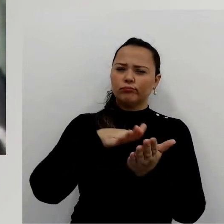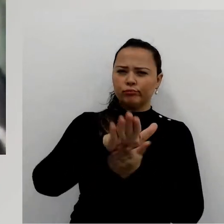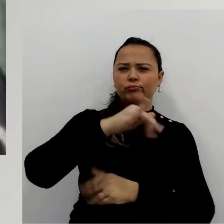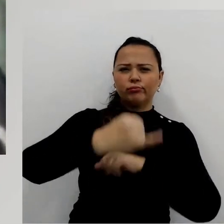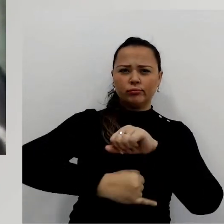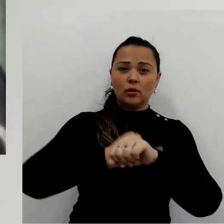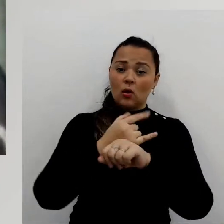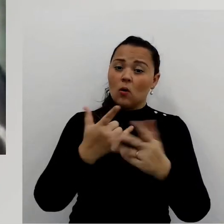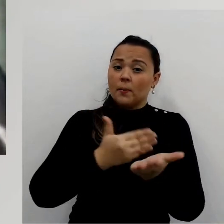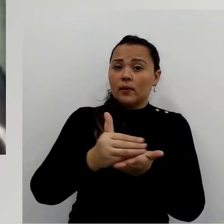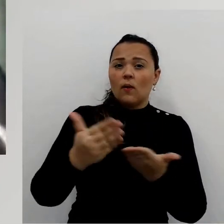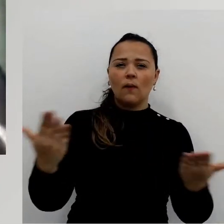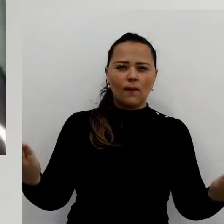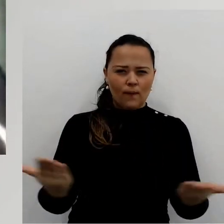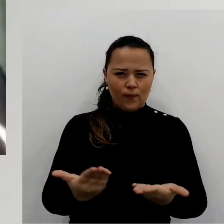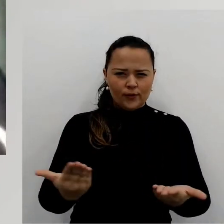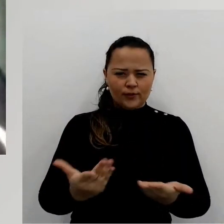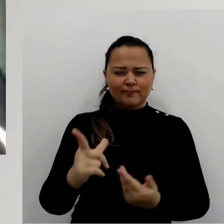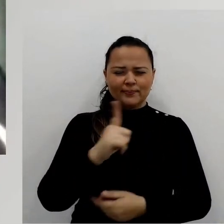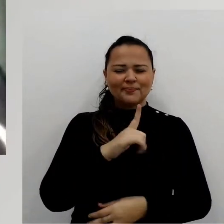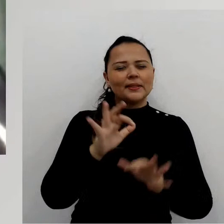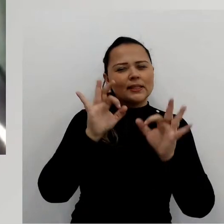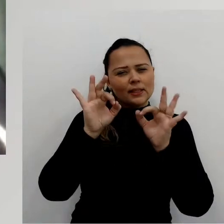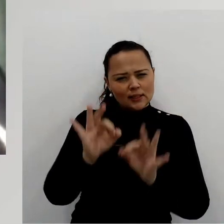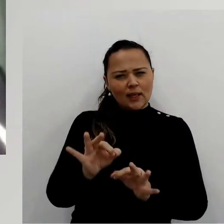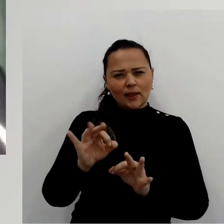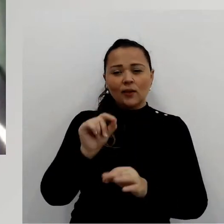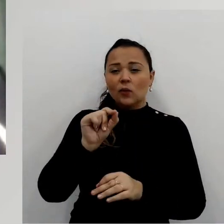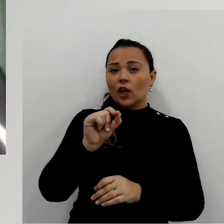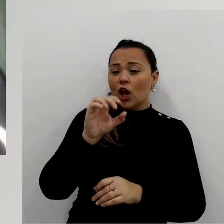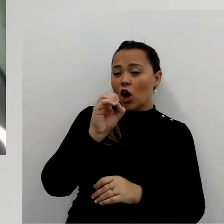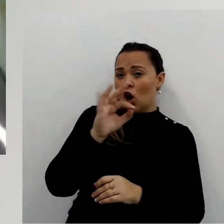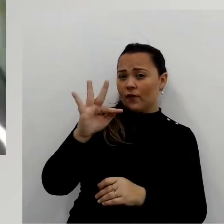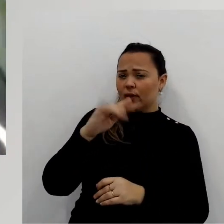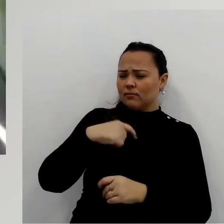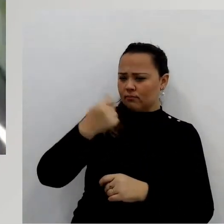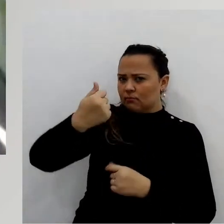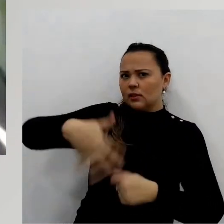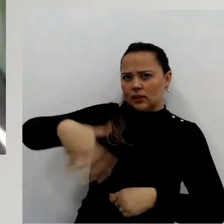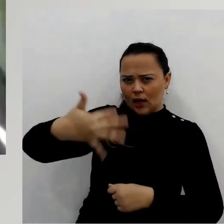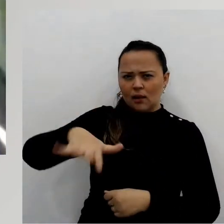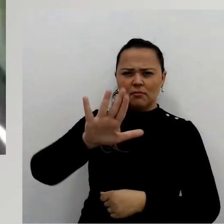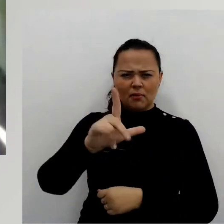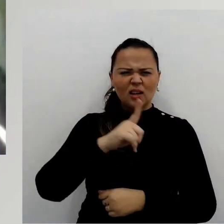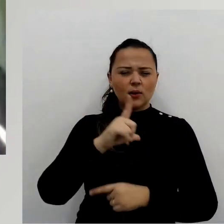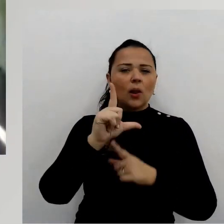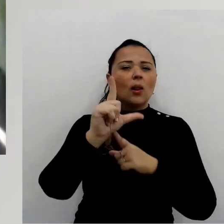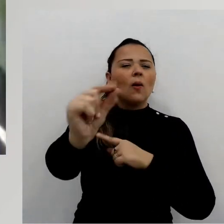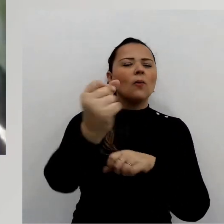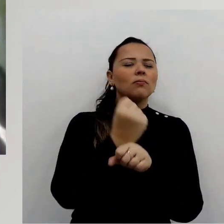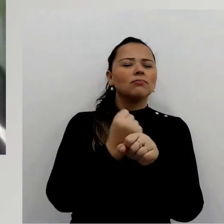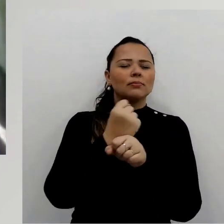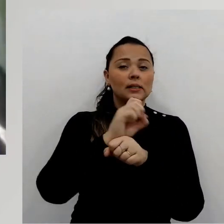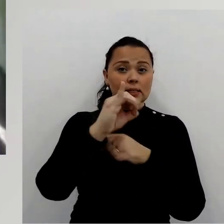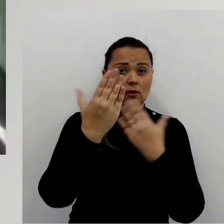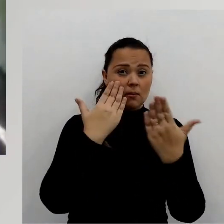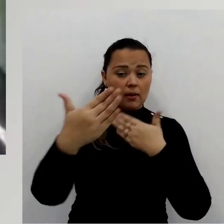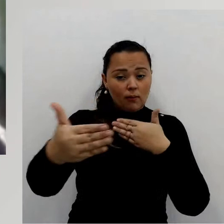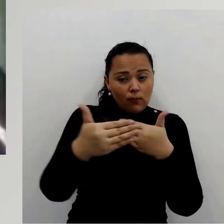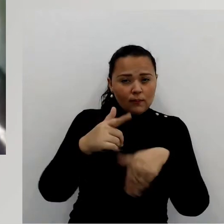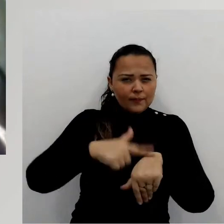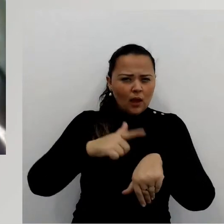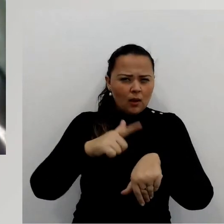that offset is less expensive, but for long runs. For short runs, digital printing is more effective.